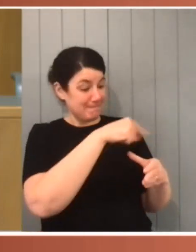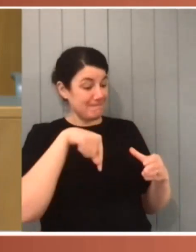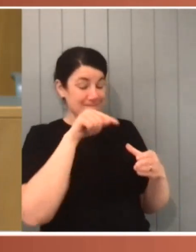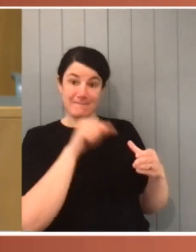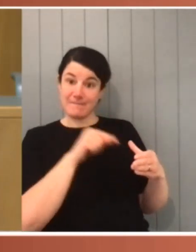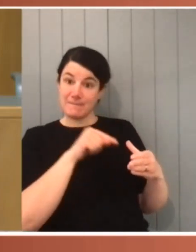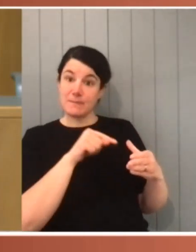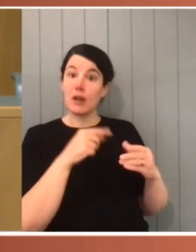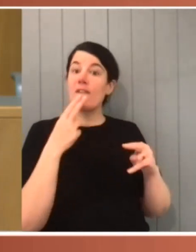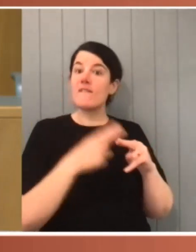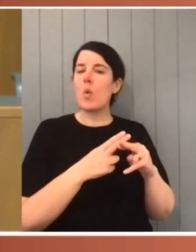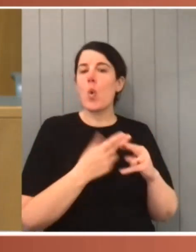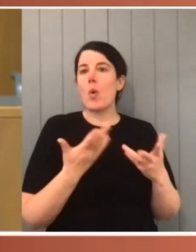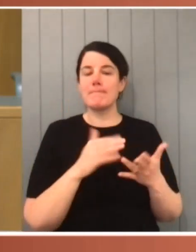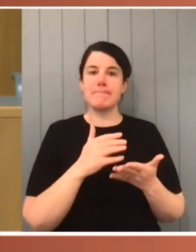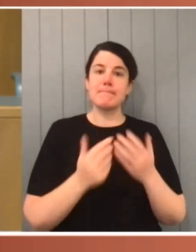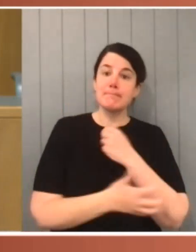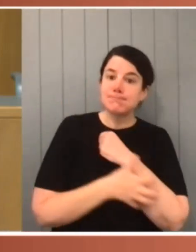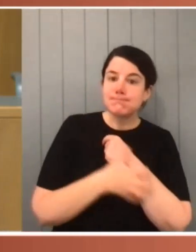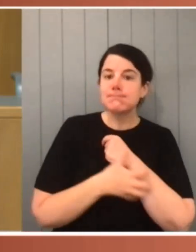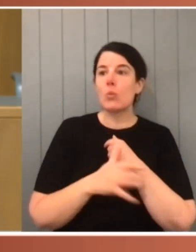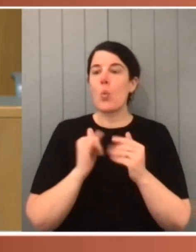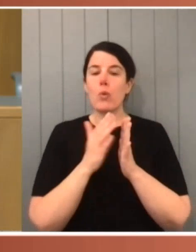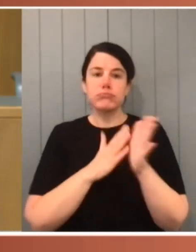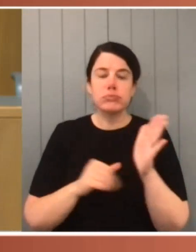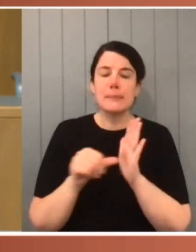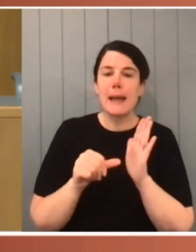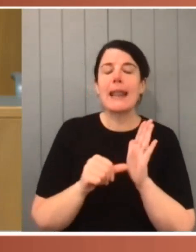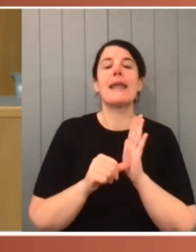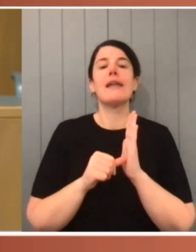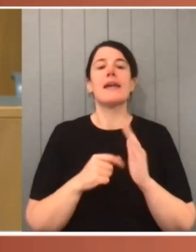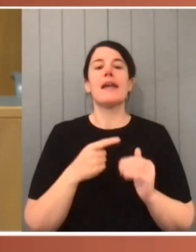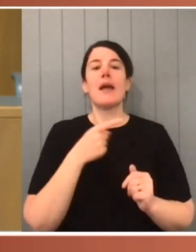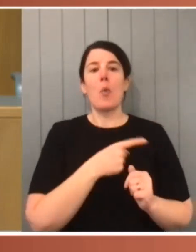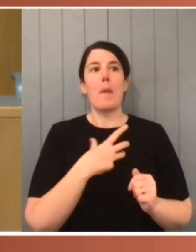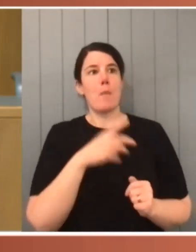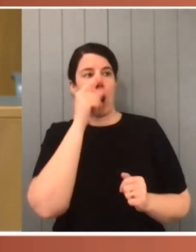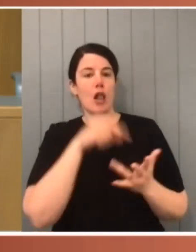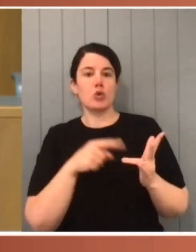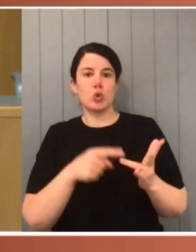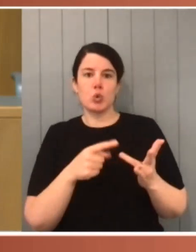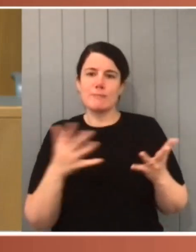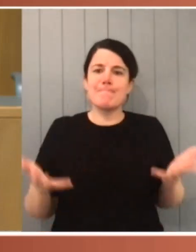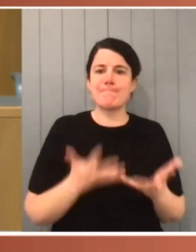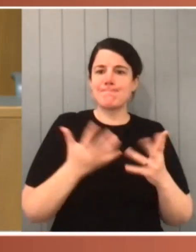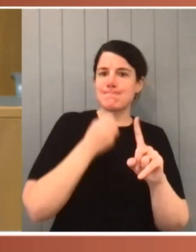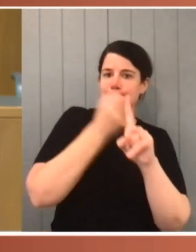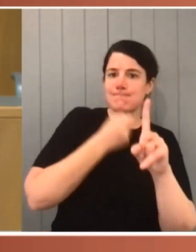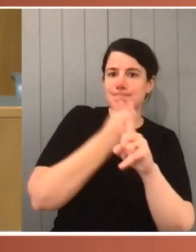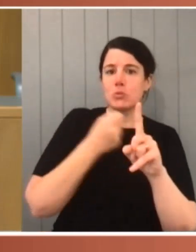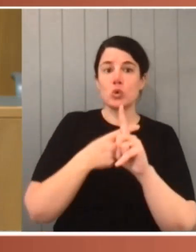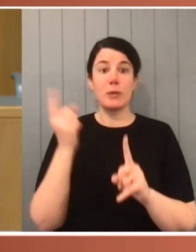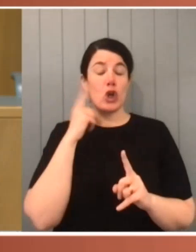of financial resources, for example, will be more capable of mobilizing their voice and being heard by politicians,